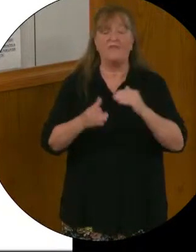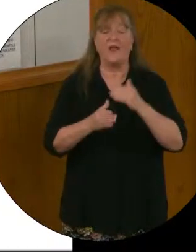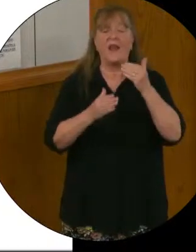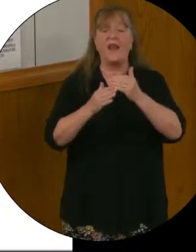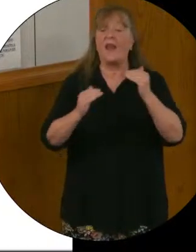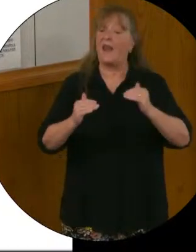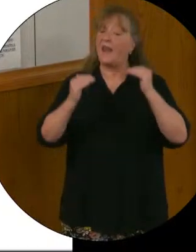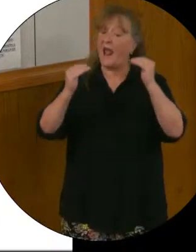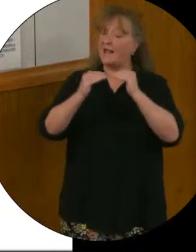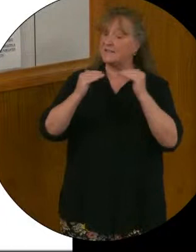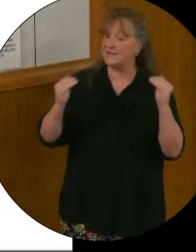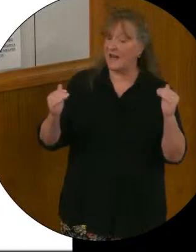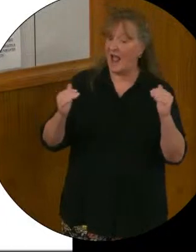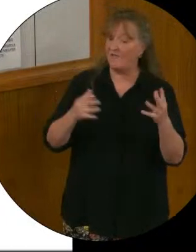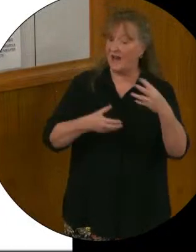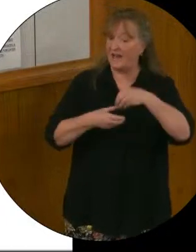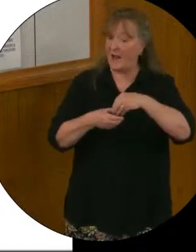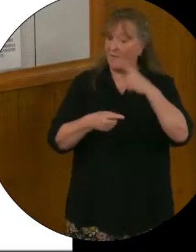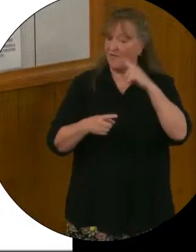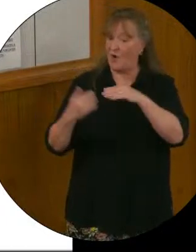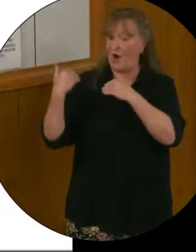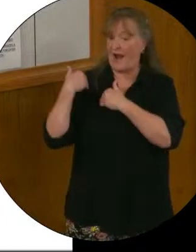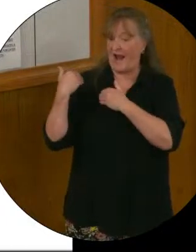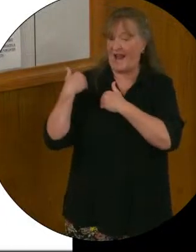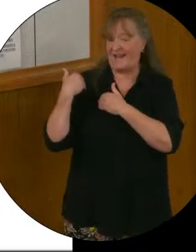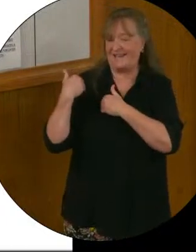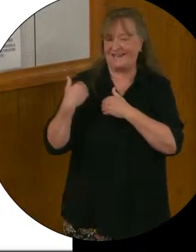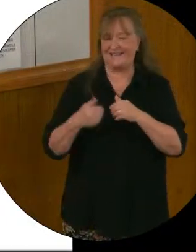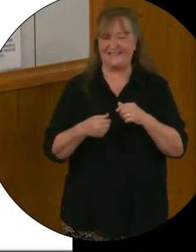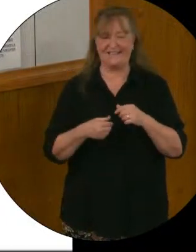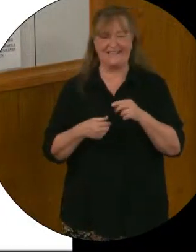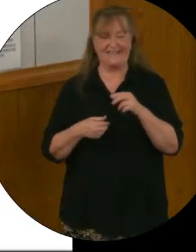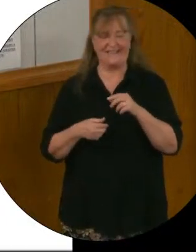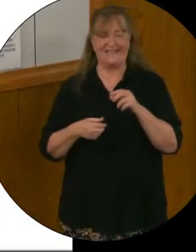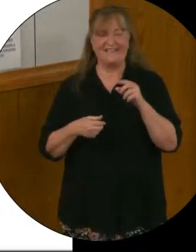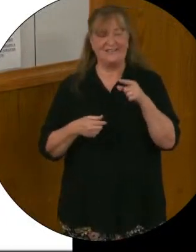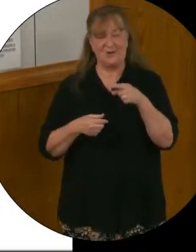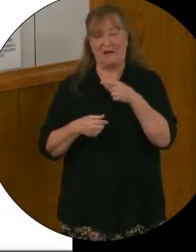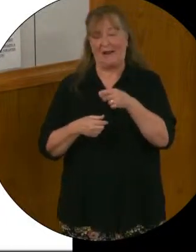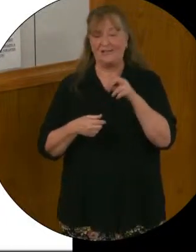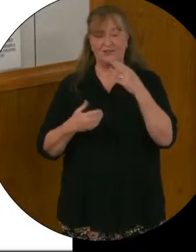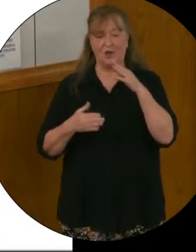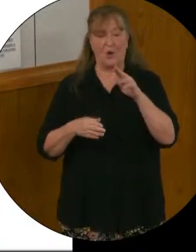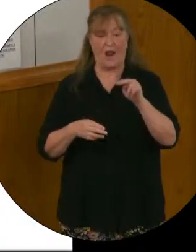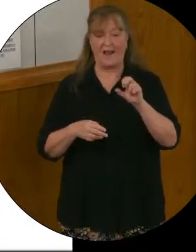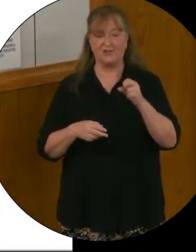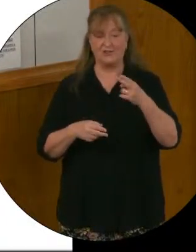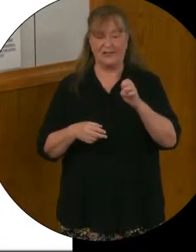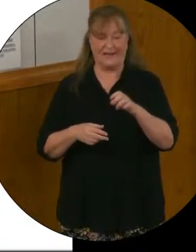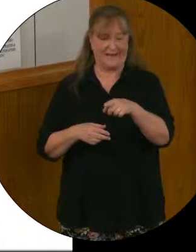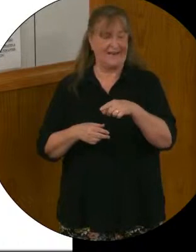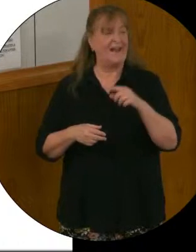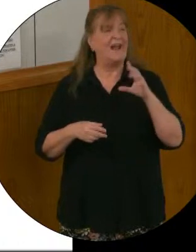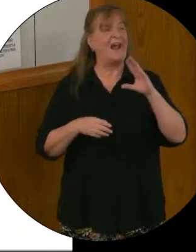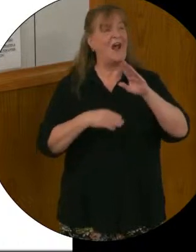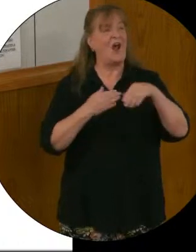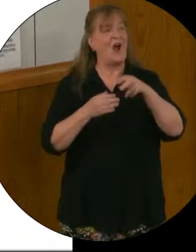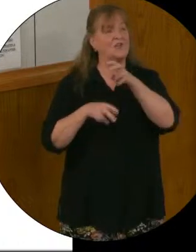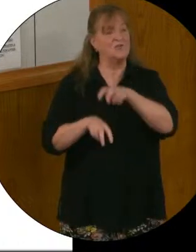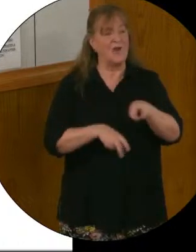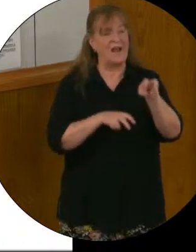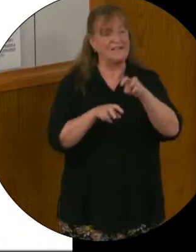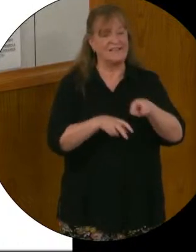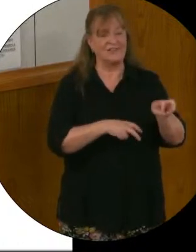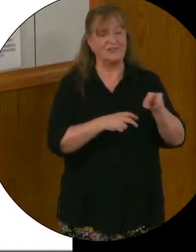of engagement for accountability is around these metrics. But Madam President, with your permission, I'll transition to Ms.